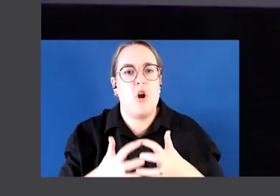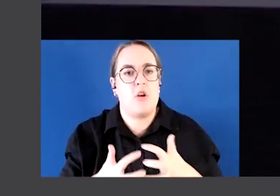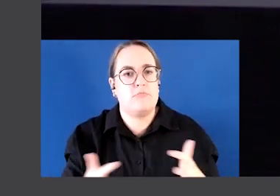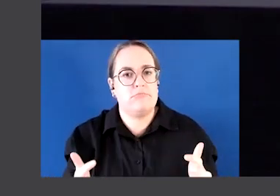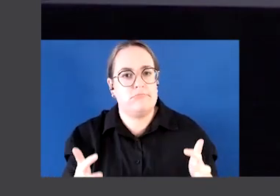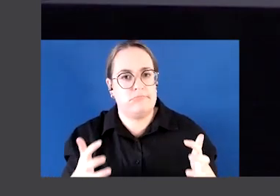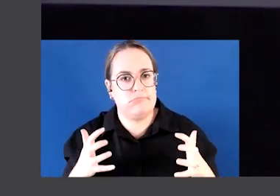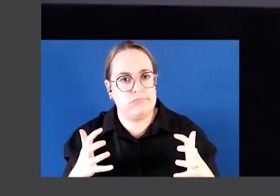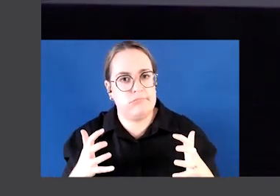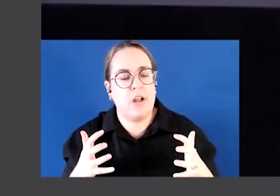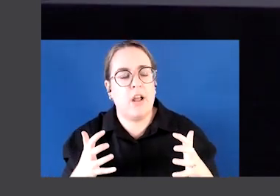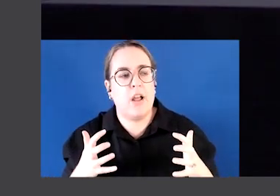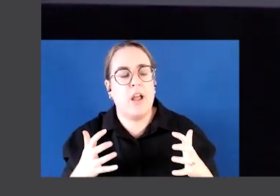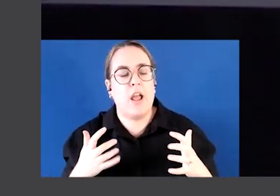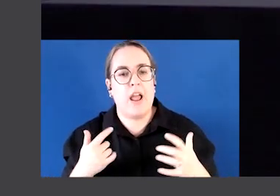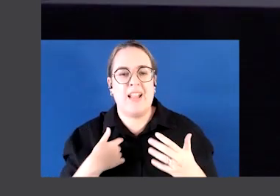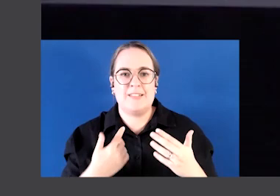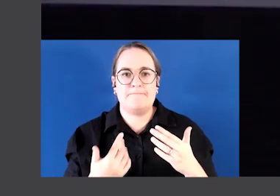on